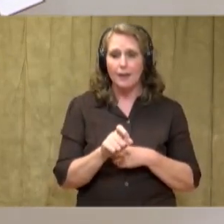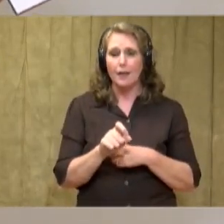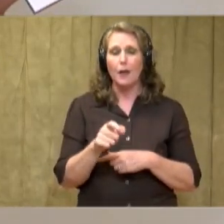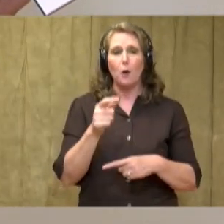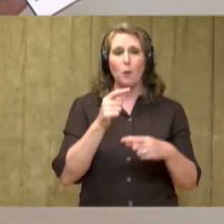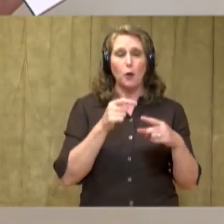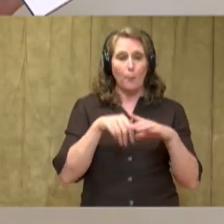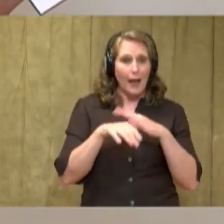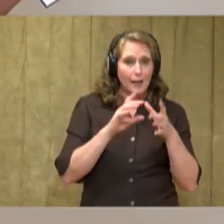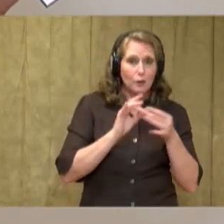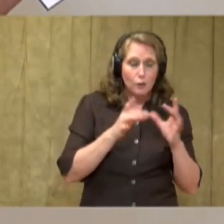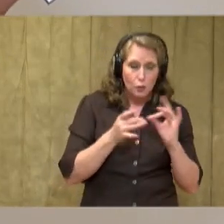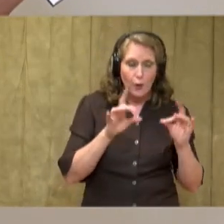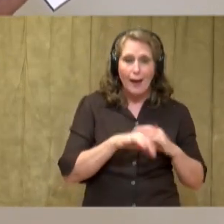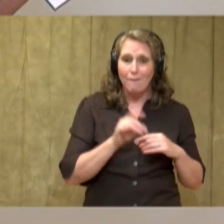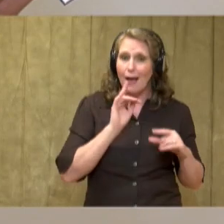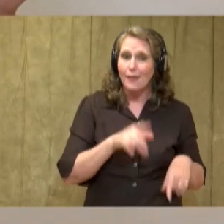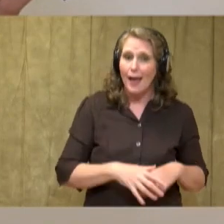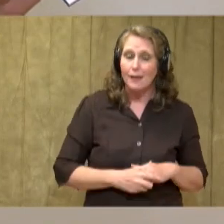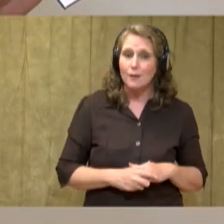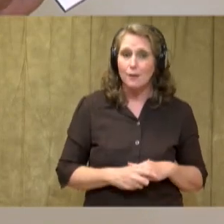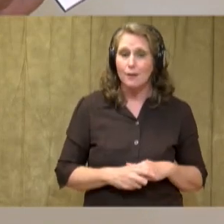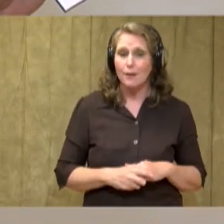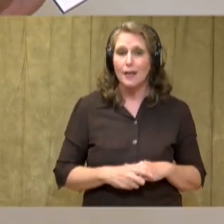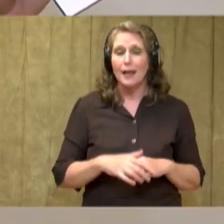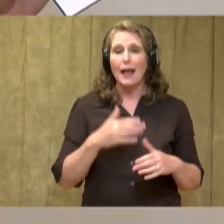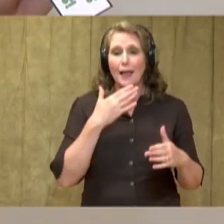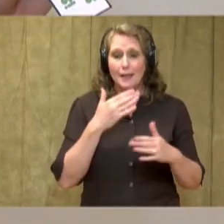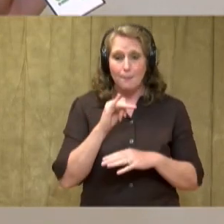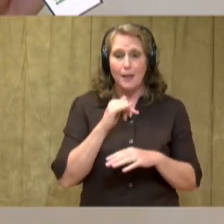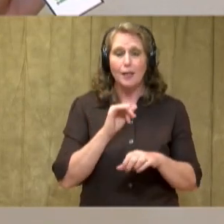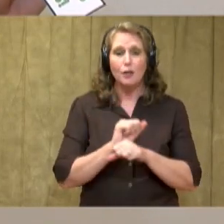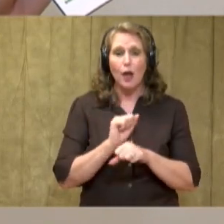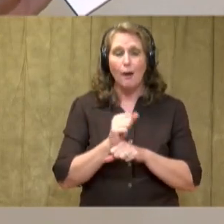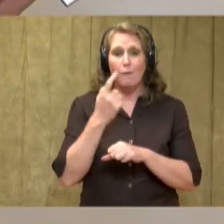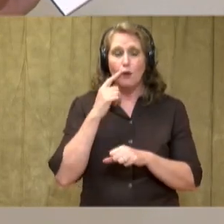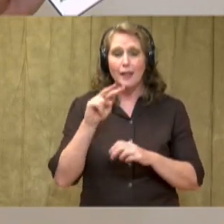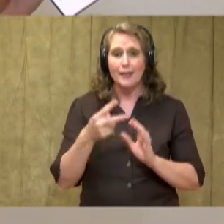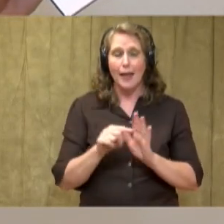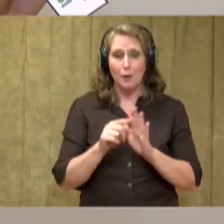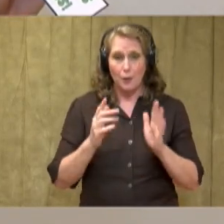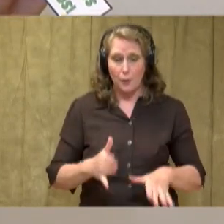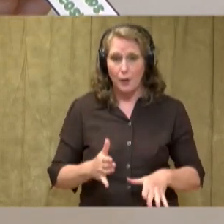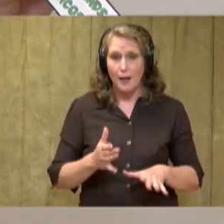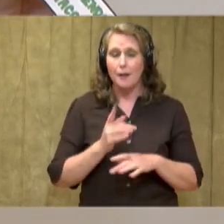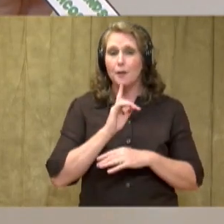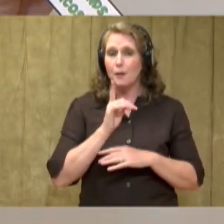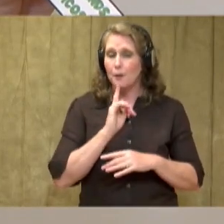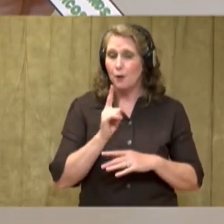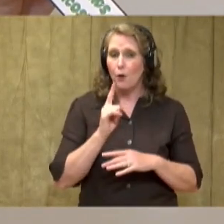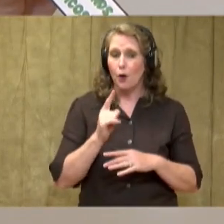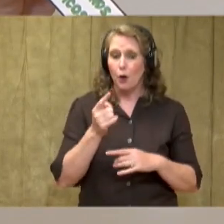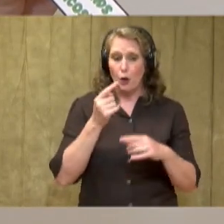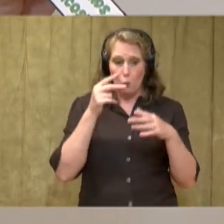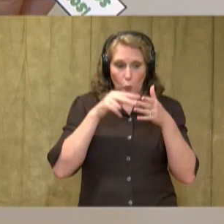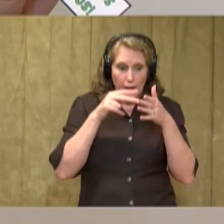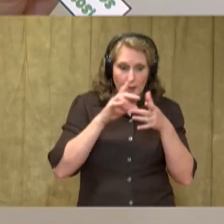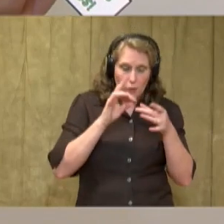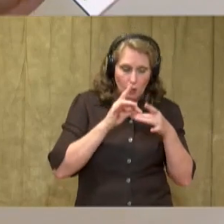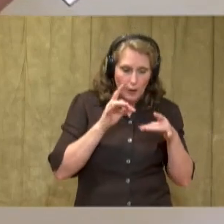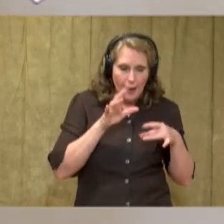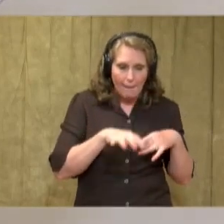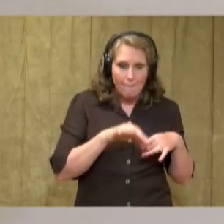back into our story and find the answer. That's a big job for a second grader to make sure that you're going back in the story